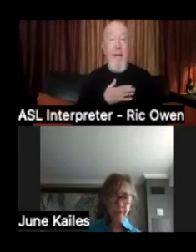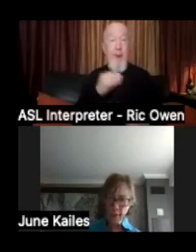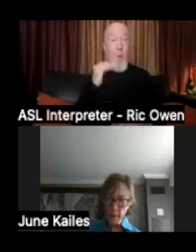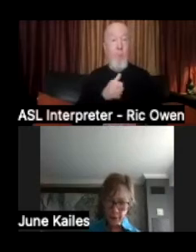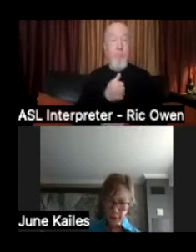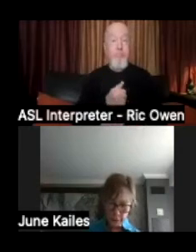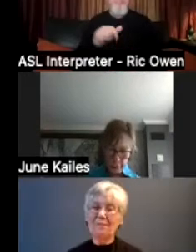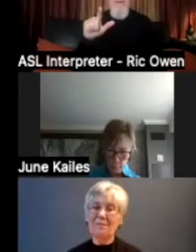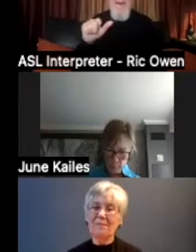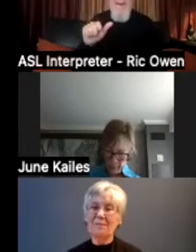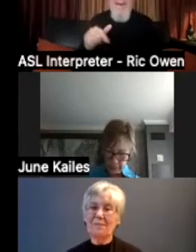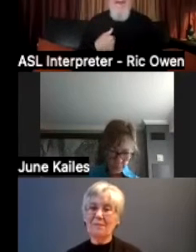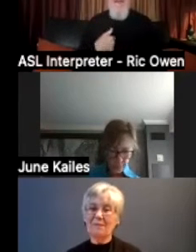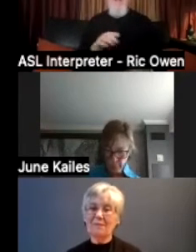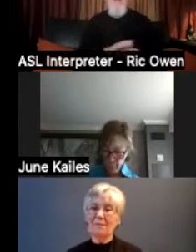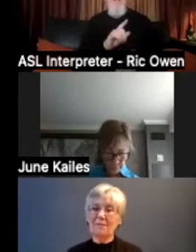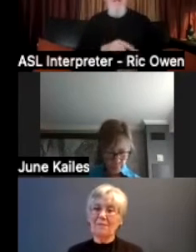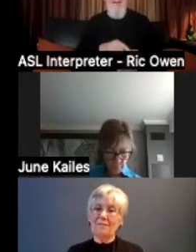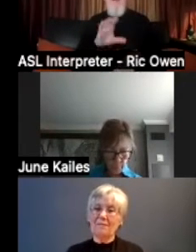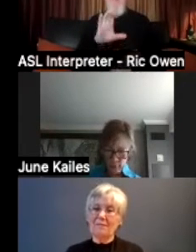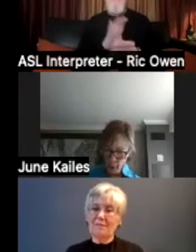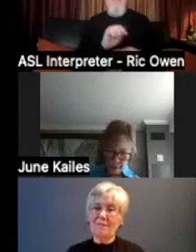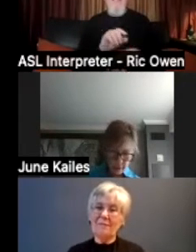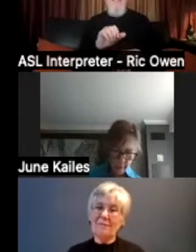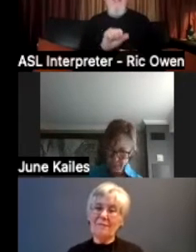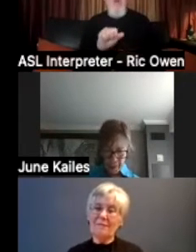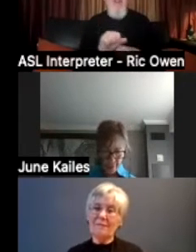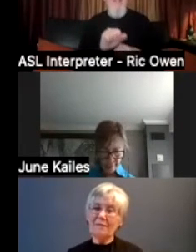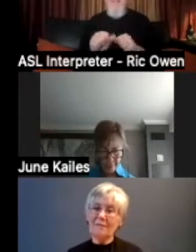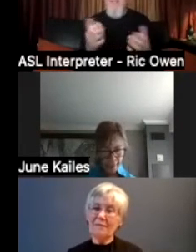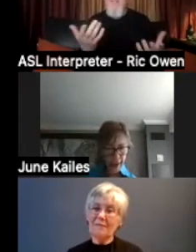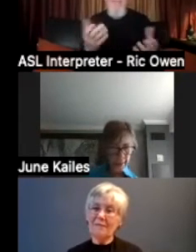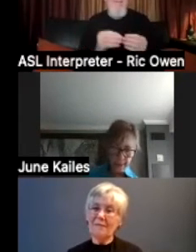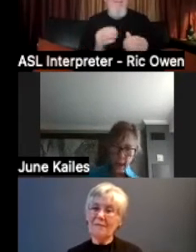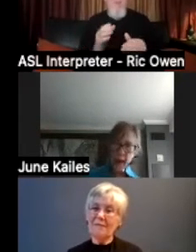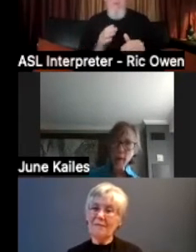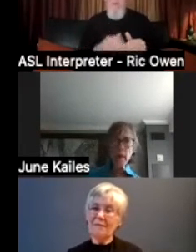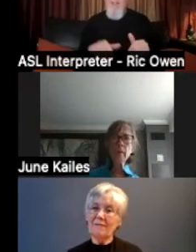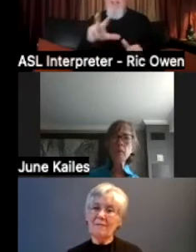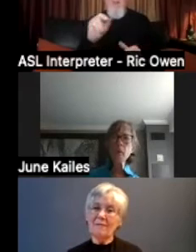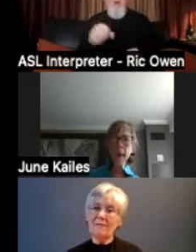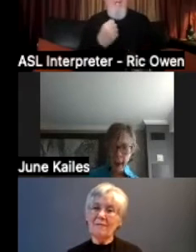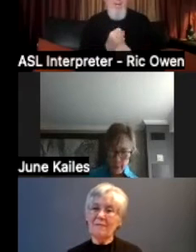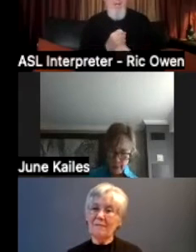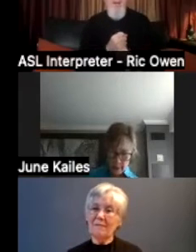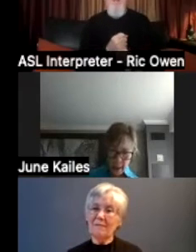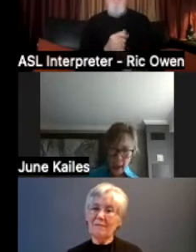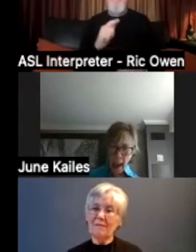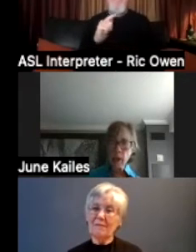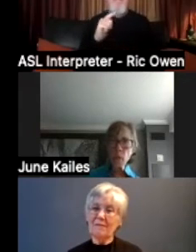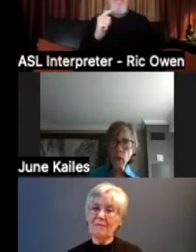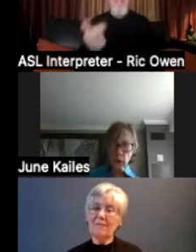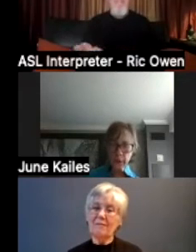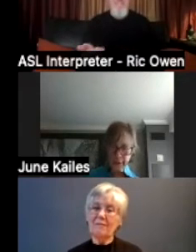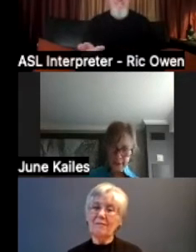a full-time consulting practice for well over 3.5 decades. I work with both health